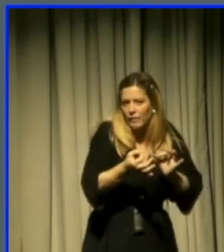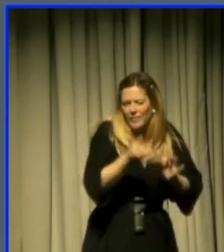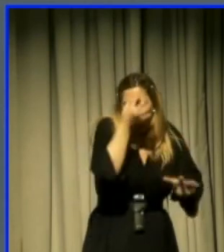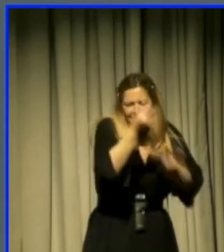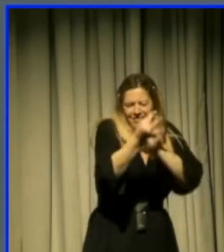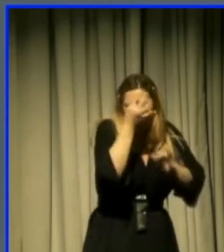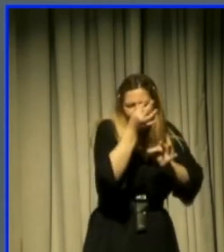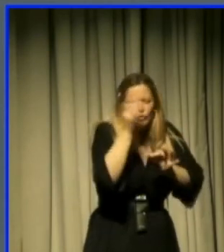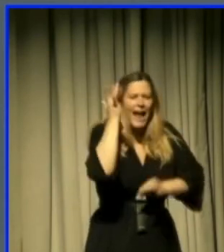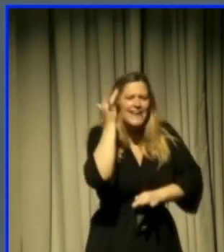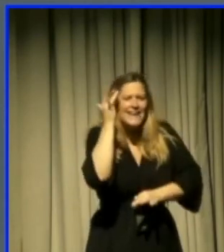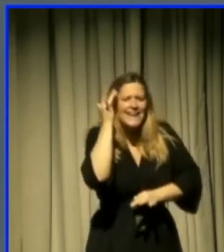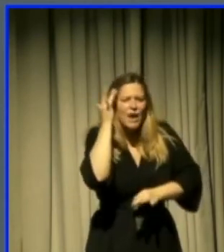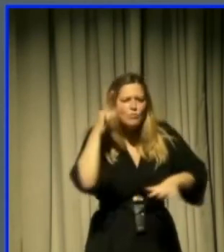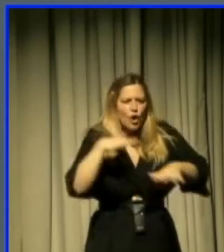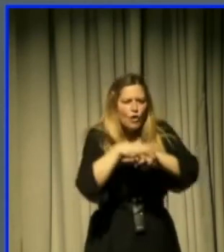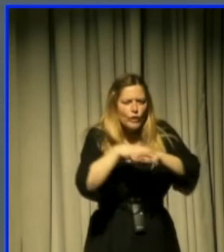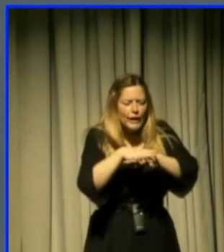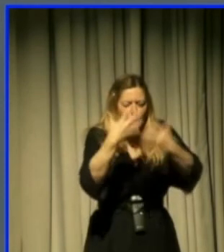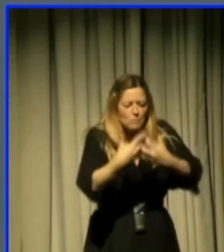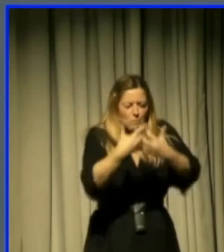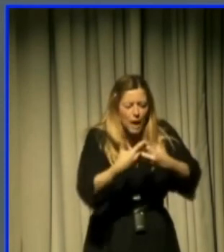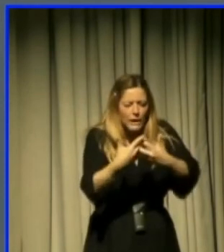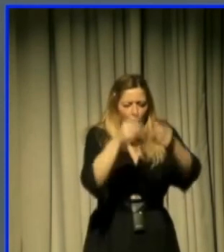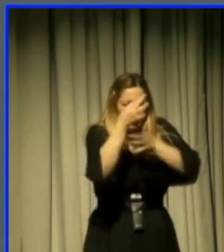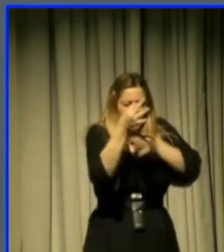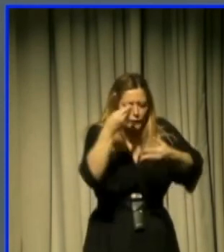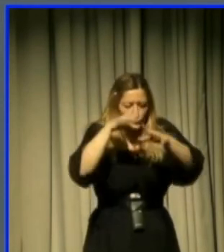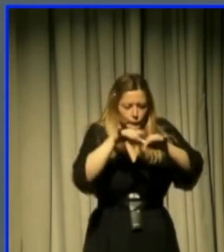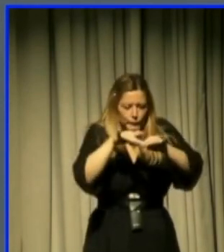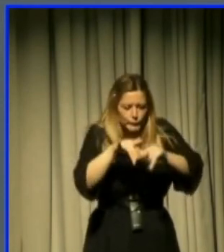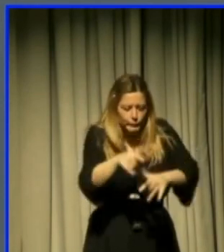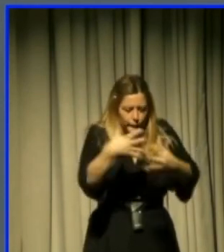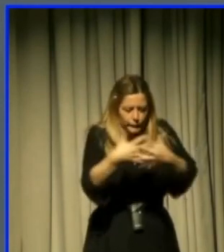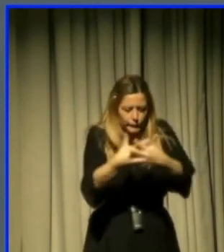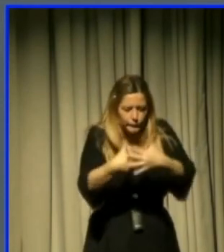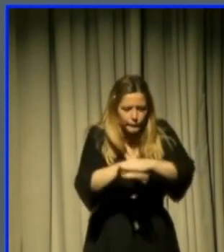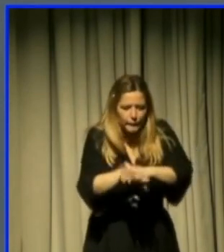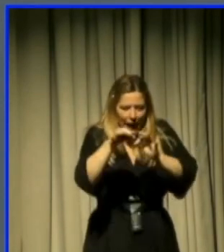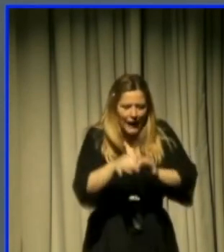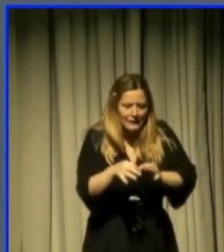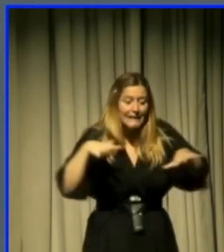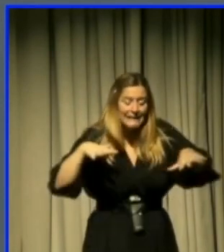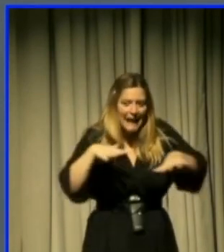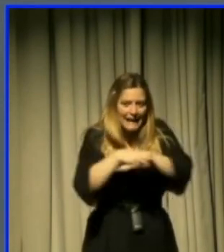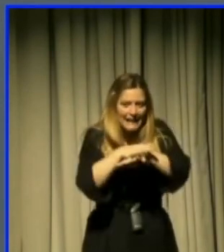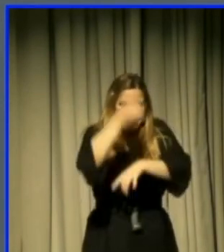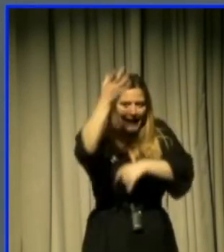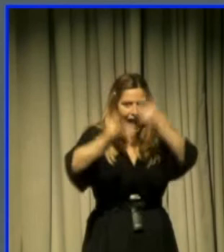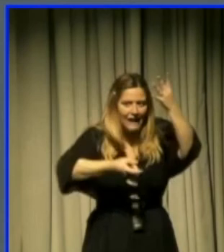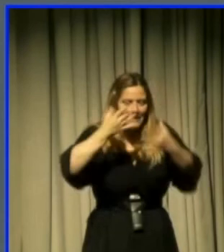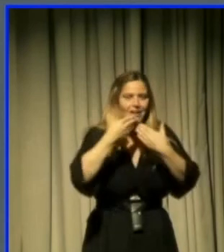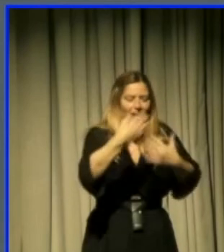being creative on top, so as an output, with many possible configuration and